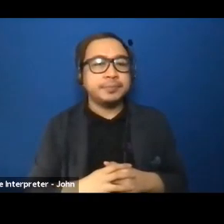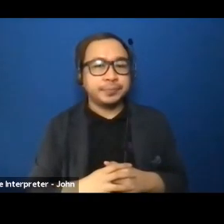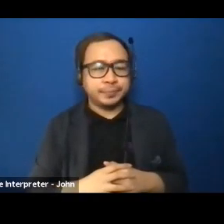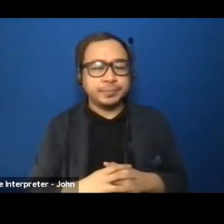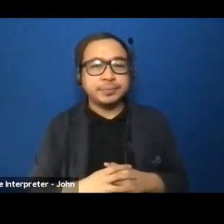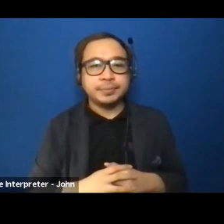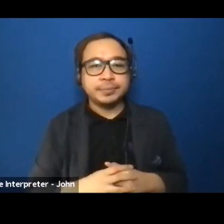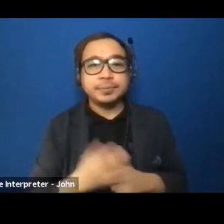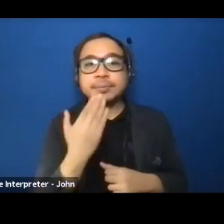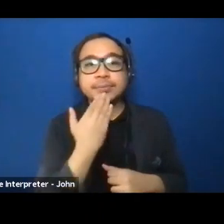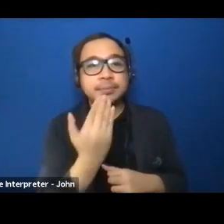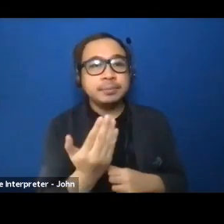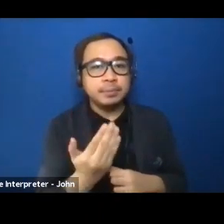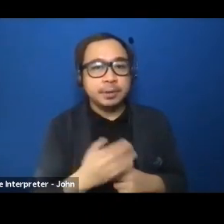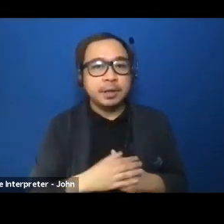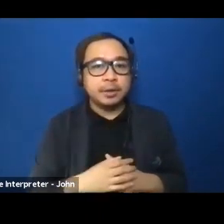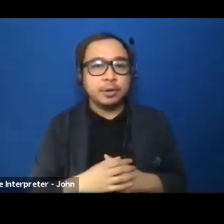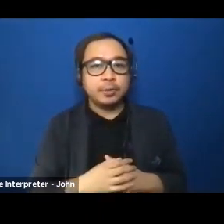Thank you very much,